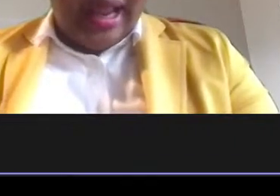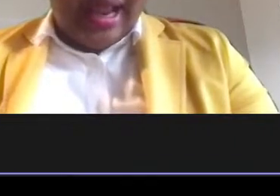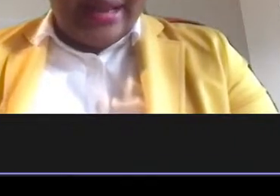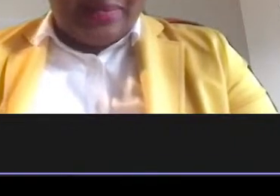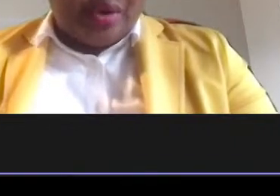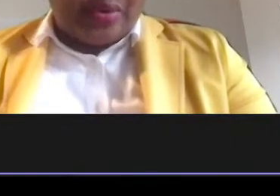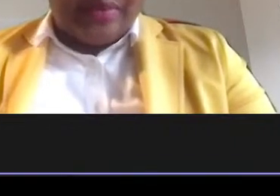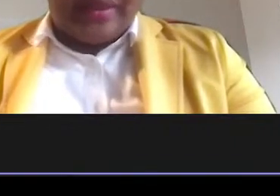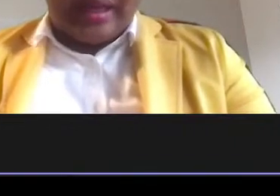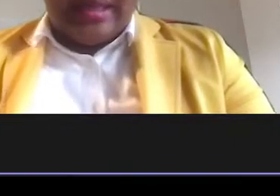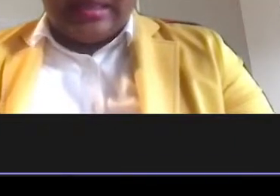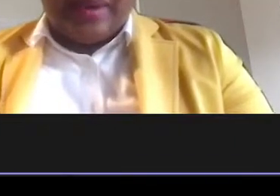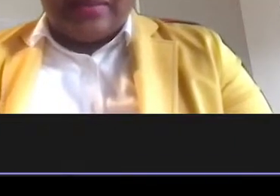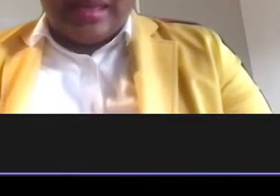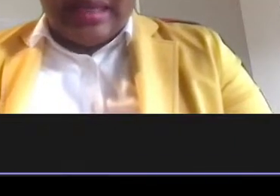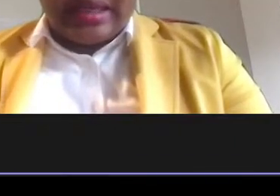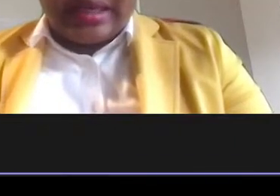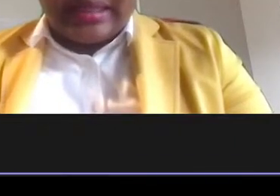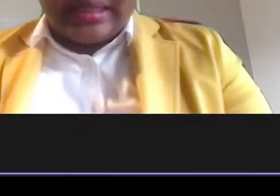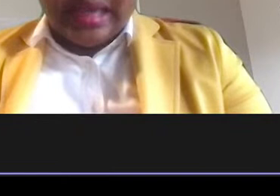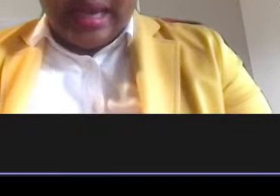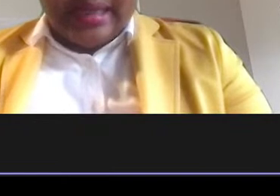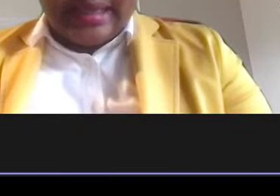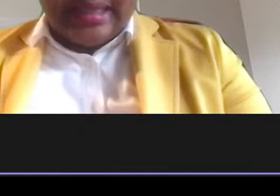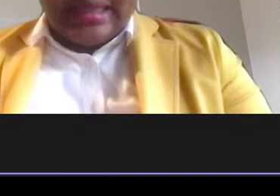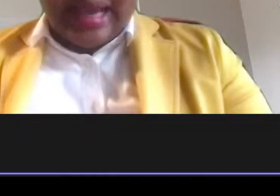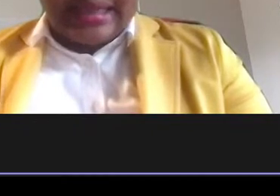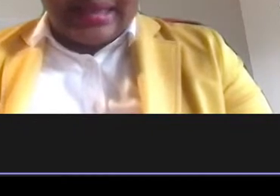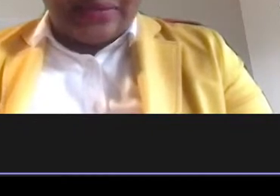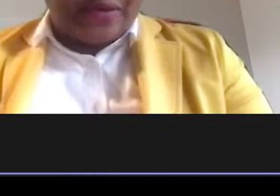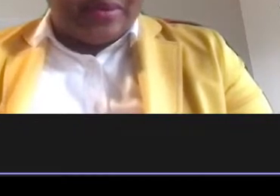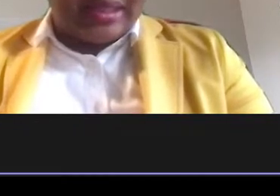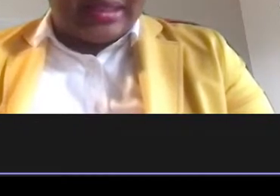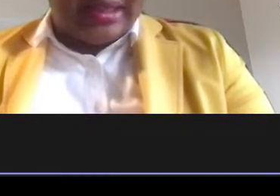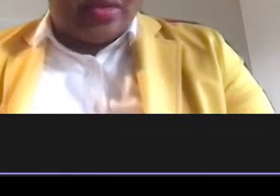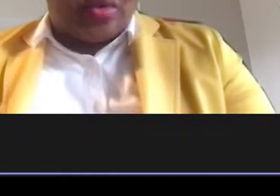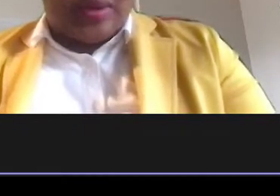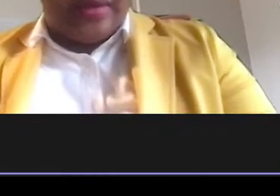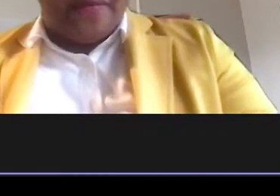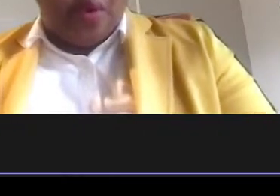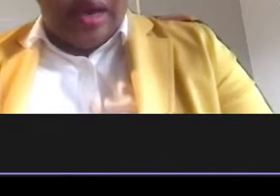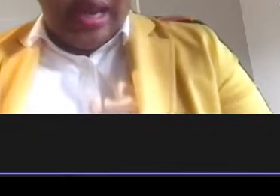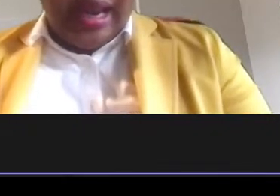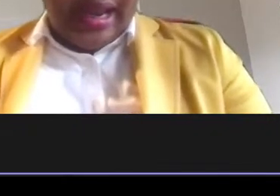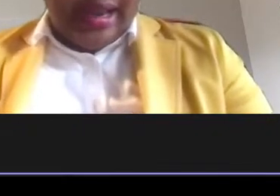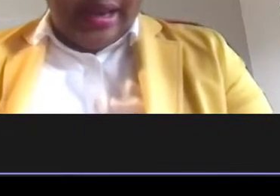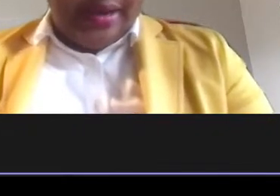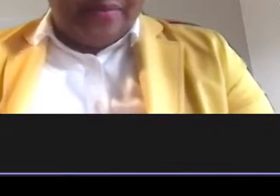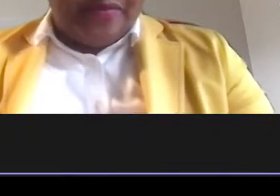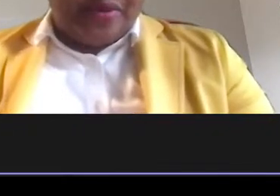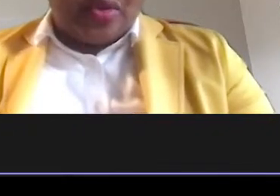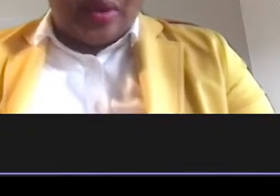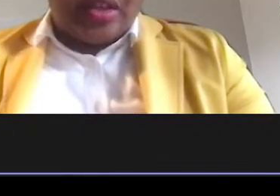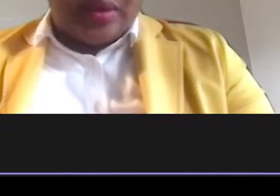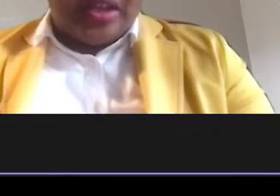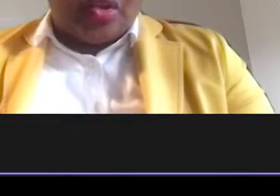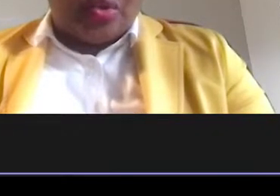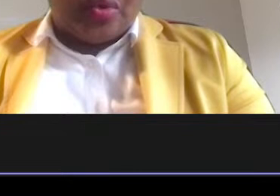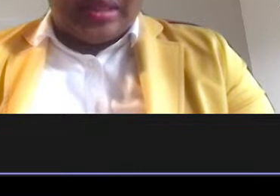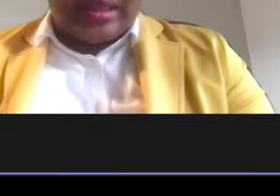nasencindezelweni. Under Program 3, the department increased its indicators from 16 to 24 for